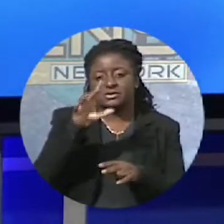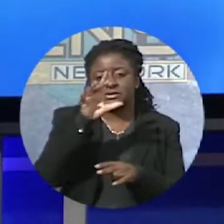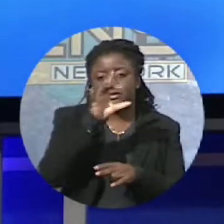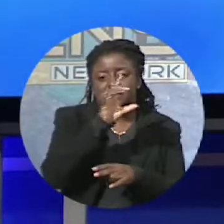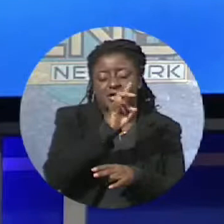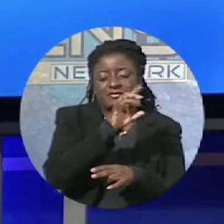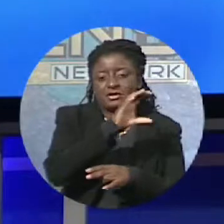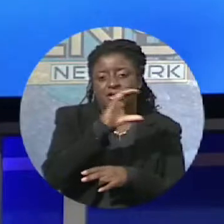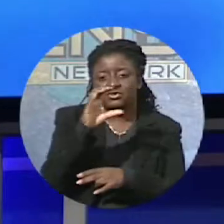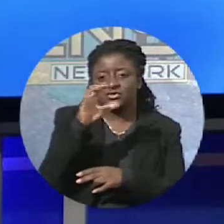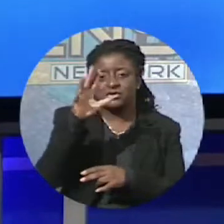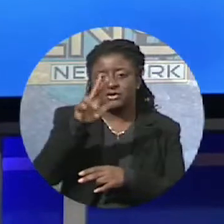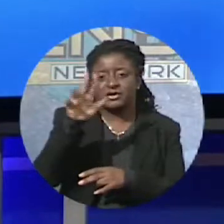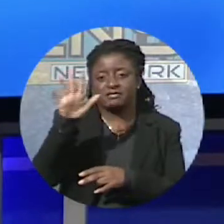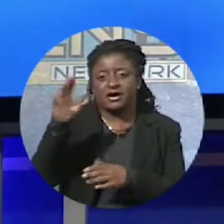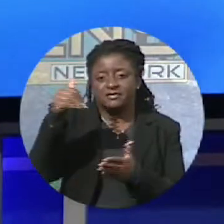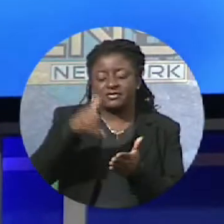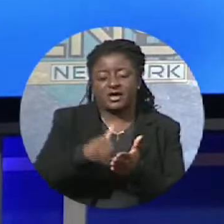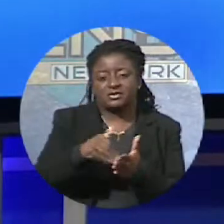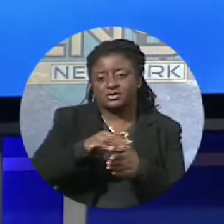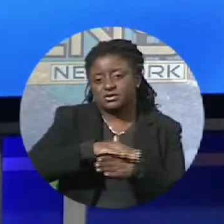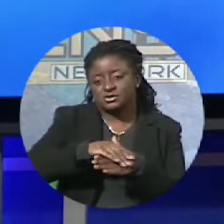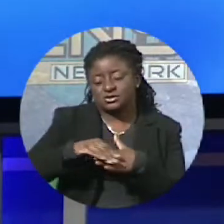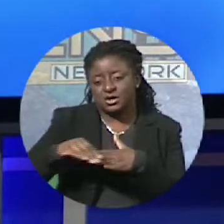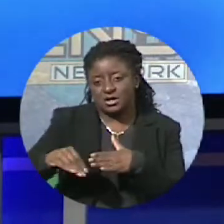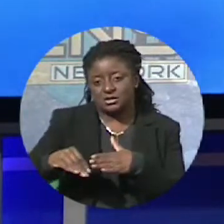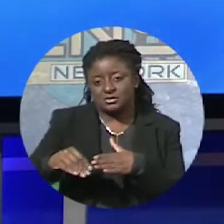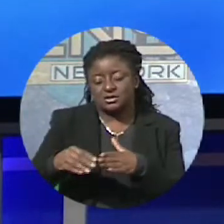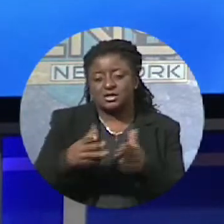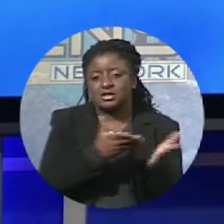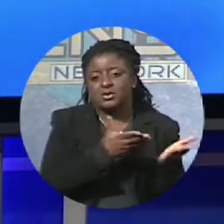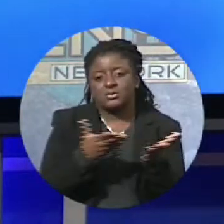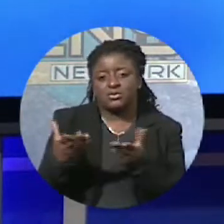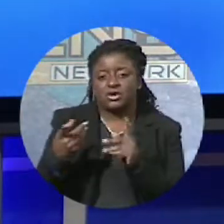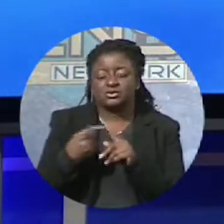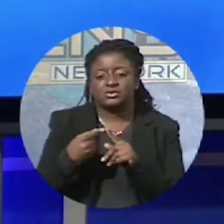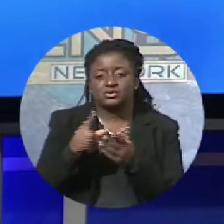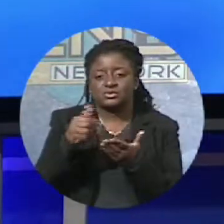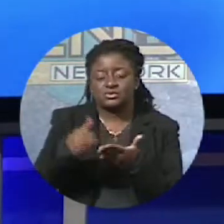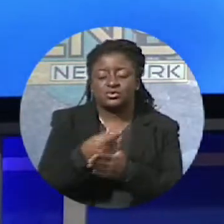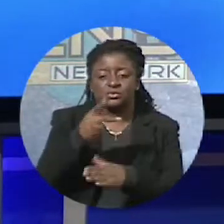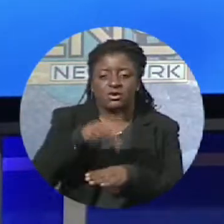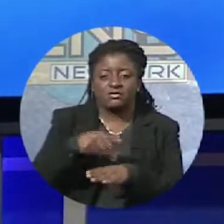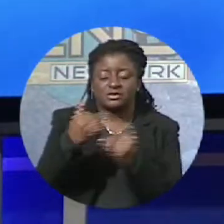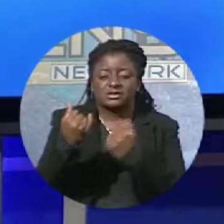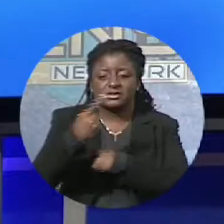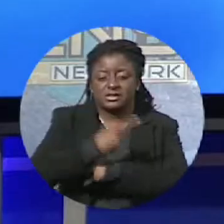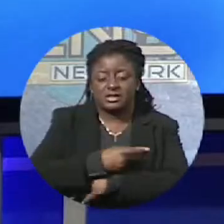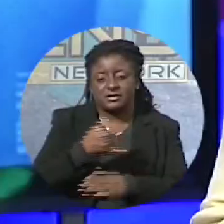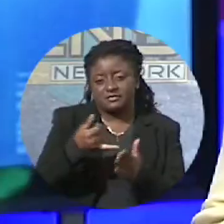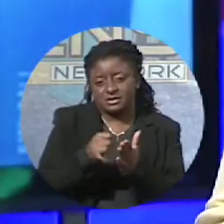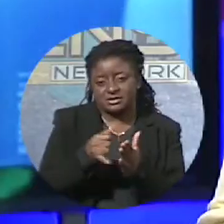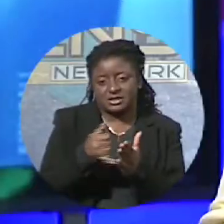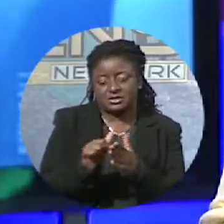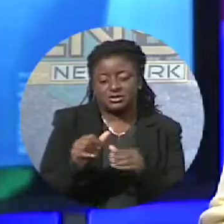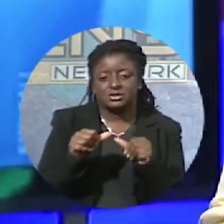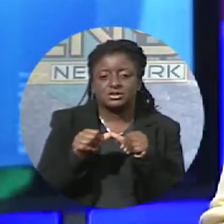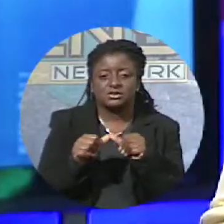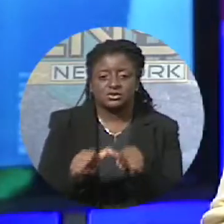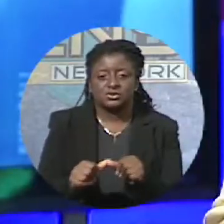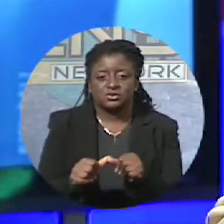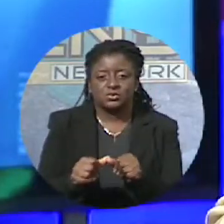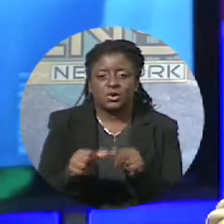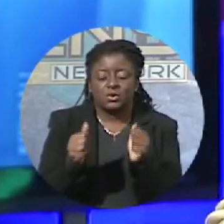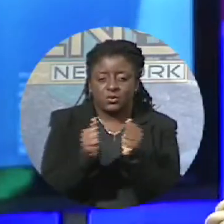$735,000. The suspects, along with the suspected drugs, were flown to New Providence today. An investigation into that incident continues.